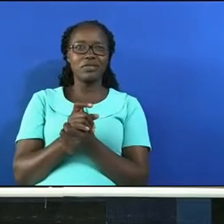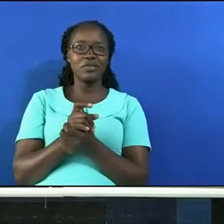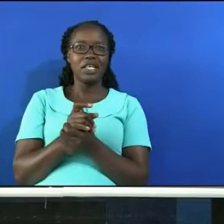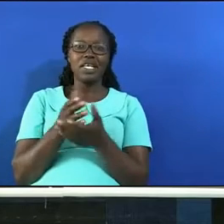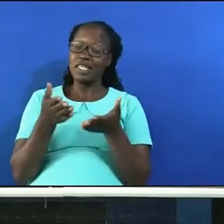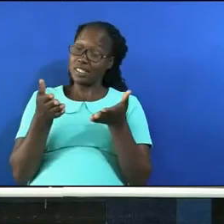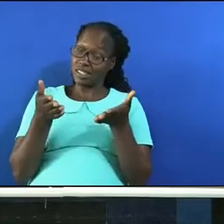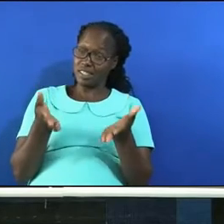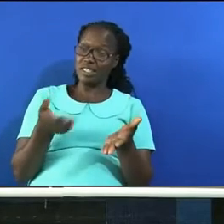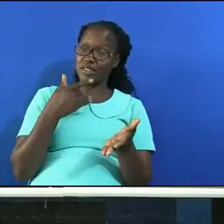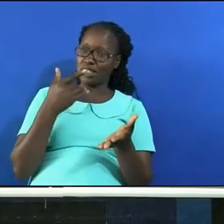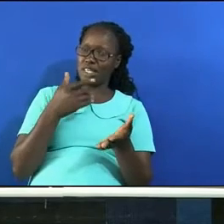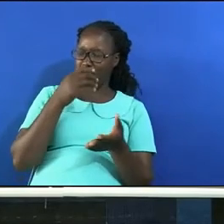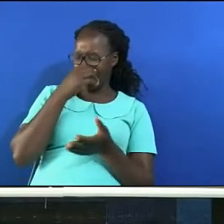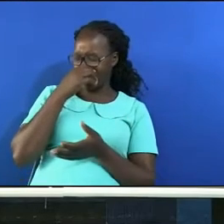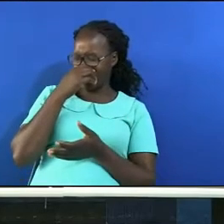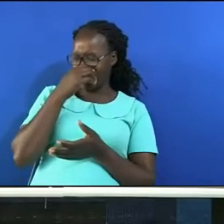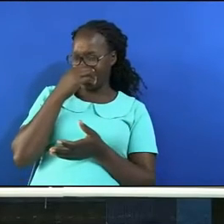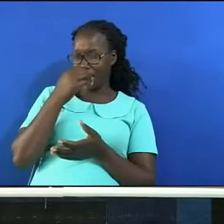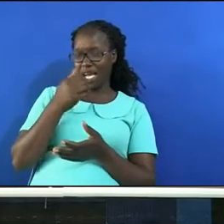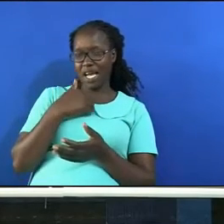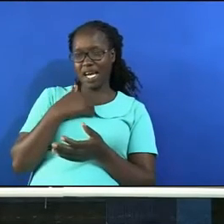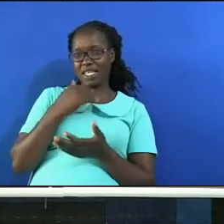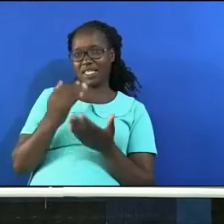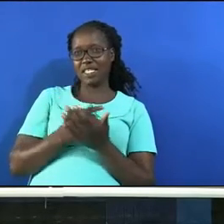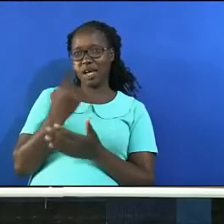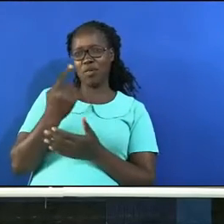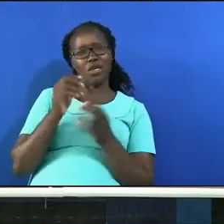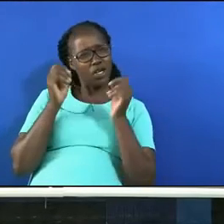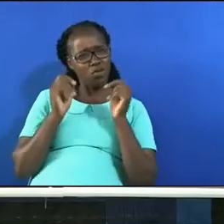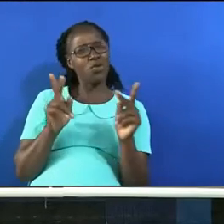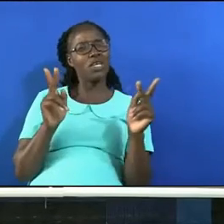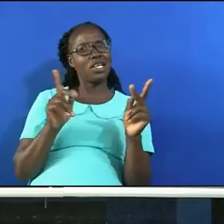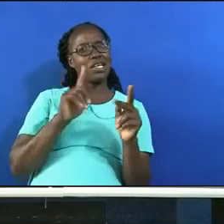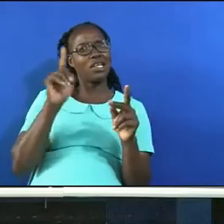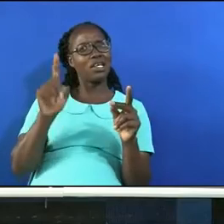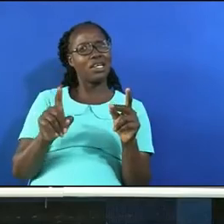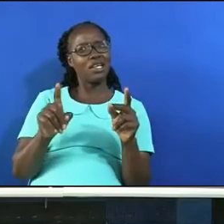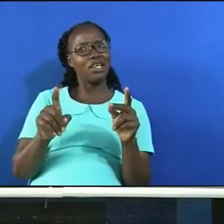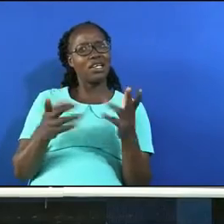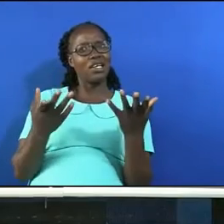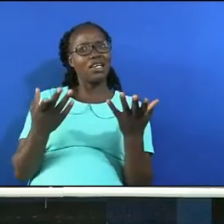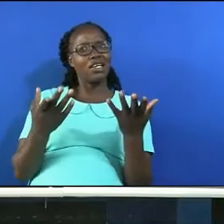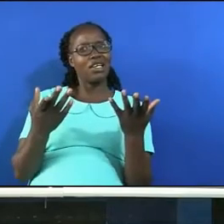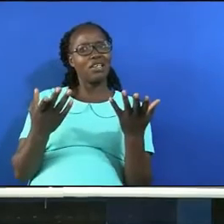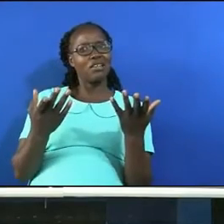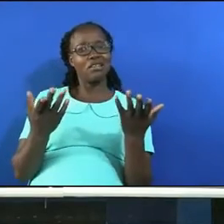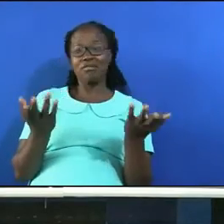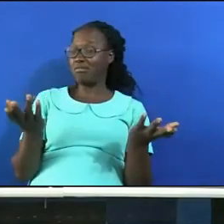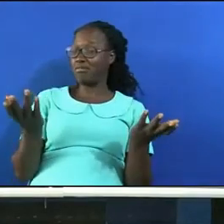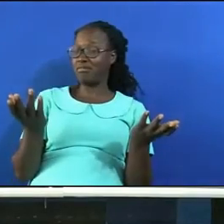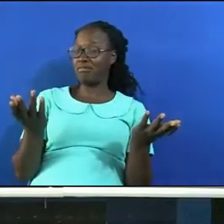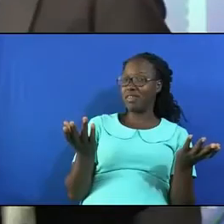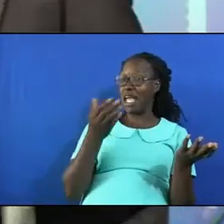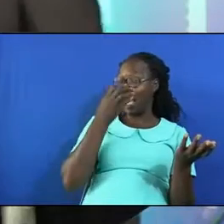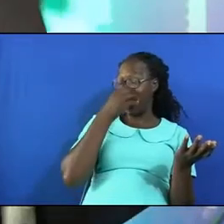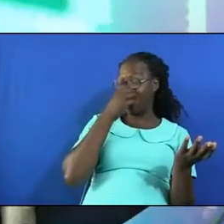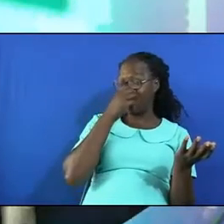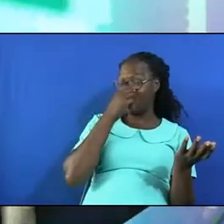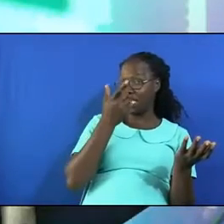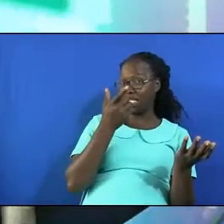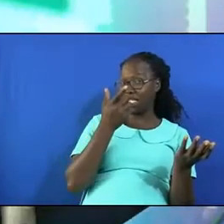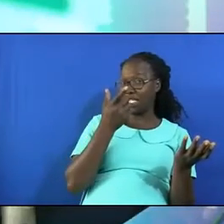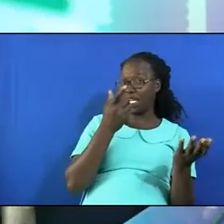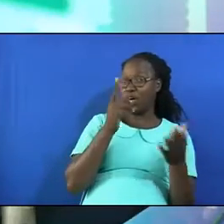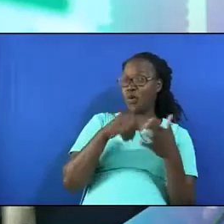And here you are saying, I wish I had someone. Are you okay? I'm just finding out, are you okay? I wish, that's